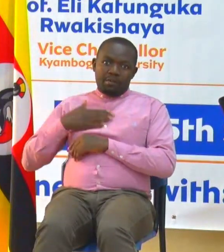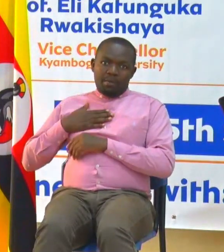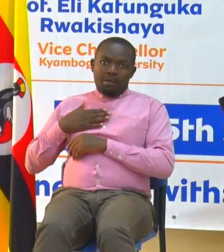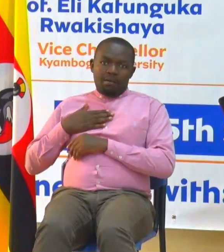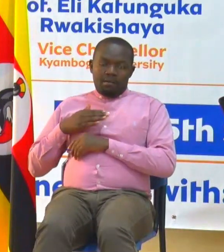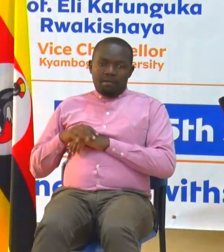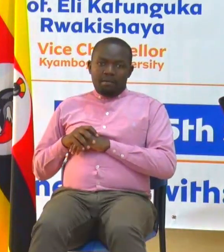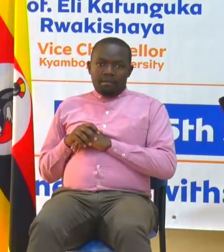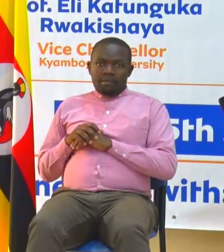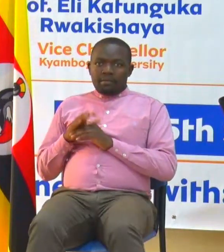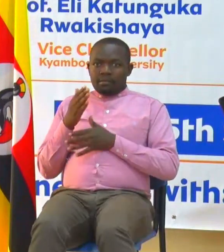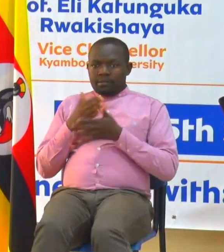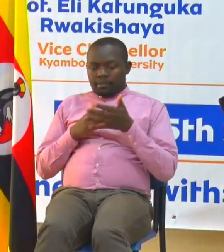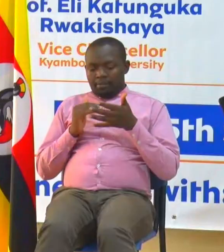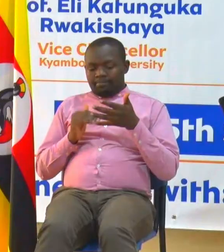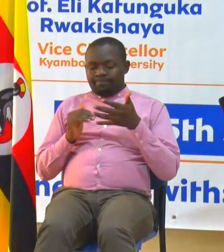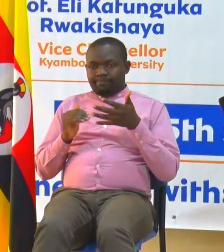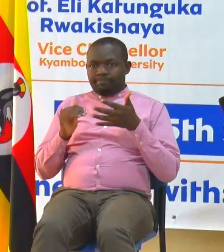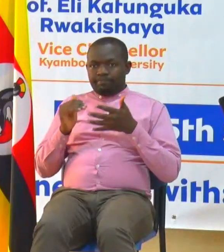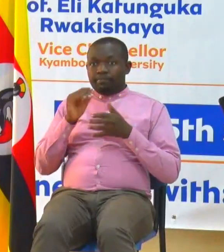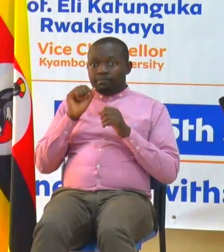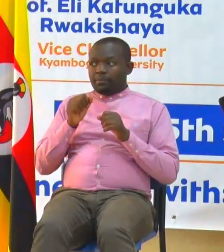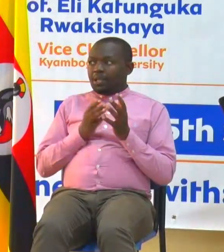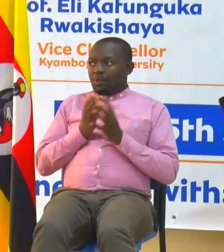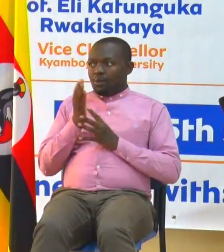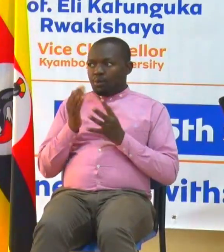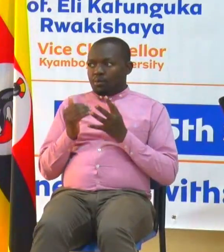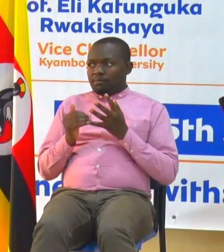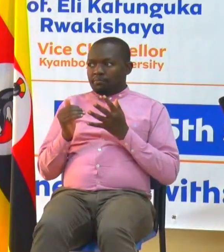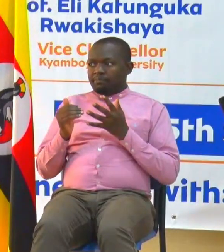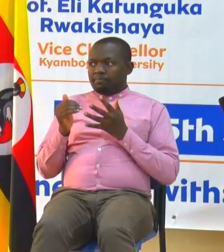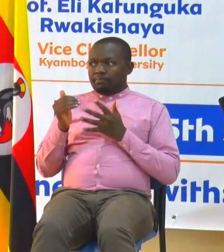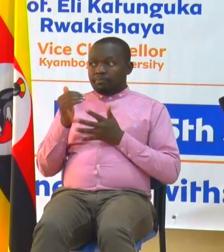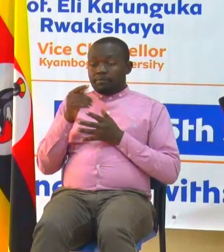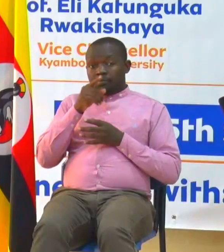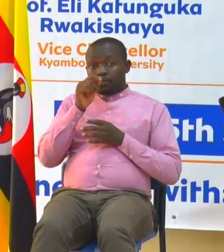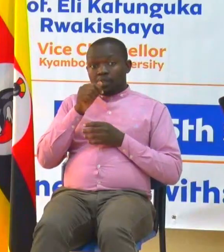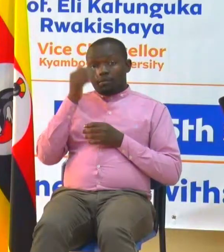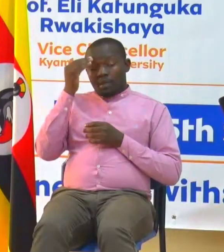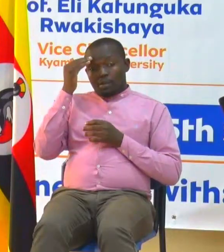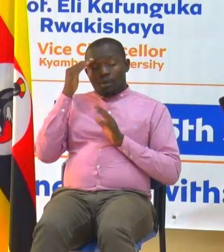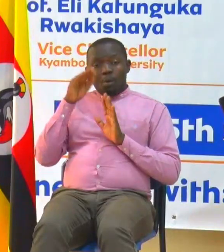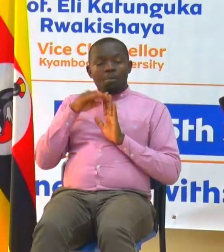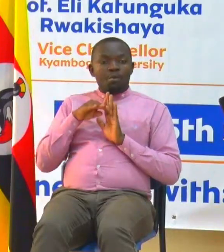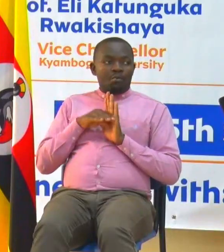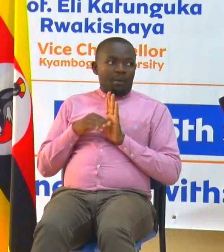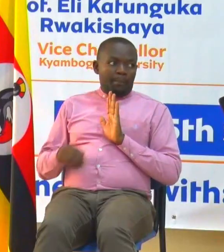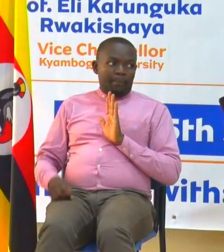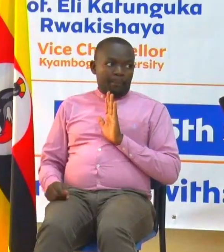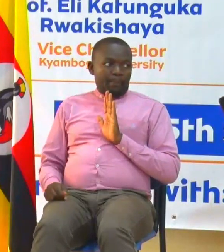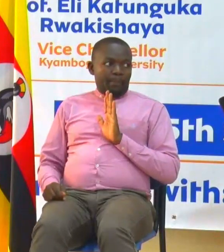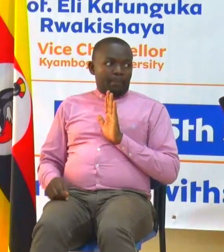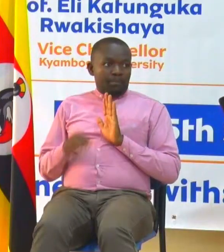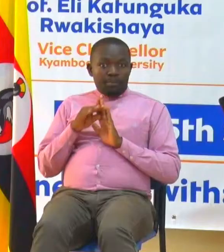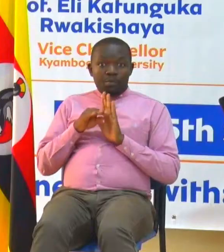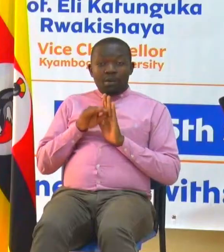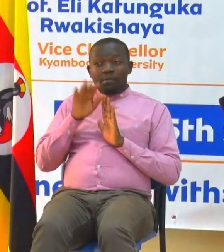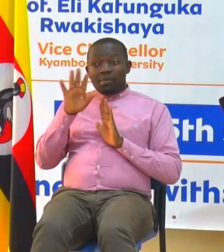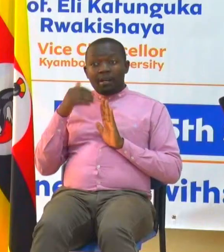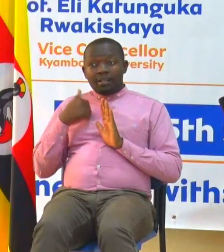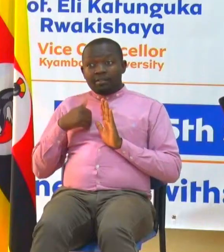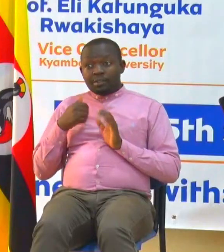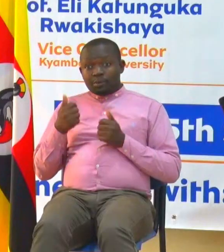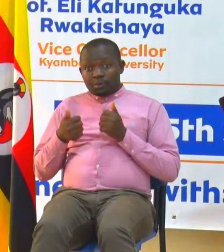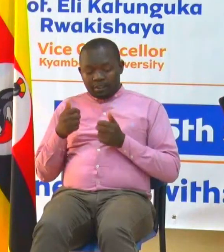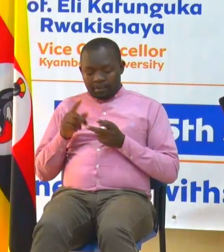And these are some of the steps you have to go through. You have to know the program you'll be applying to. You have to search for the